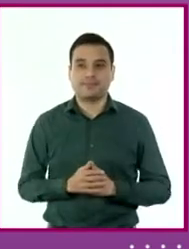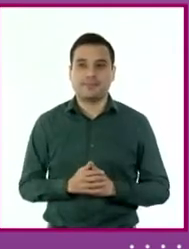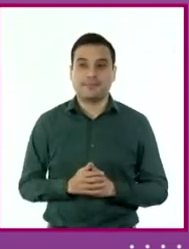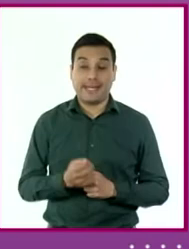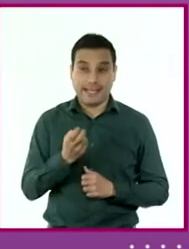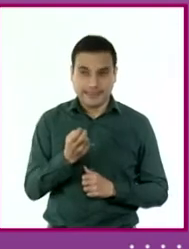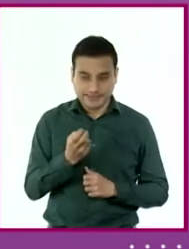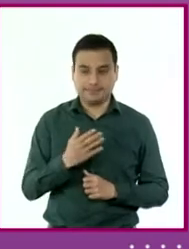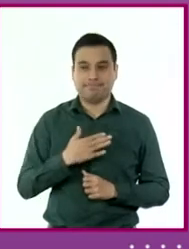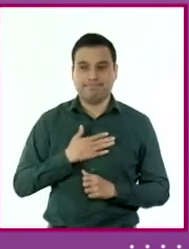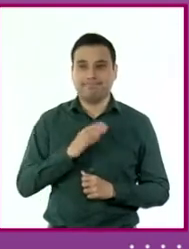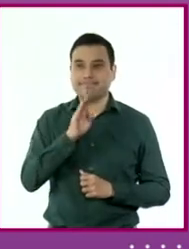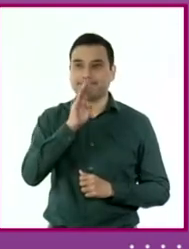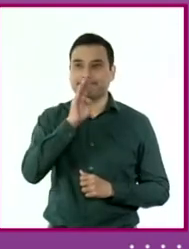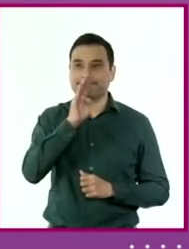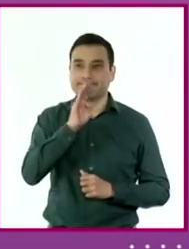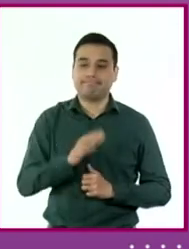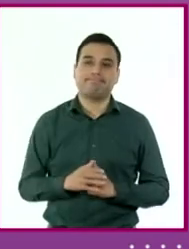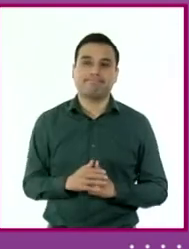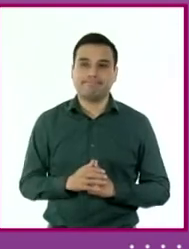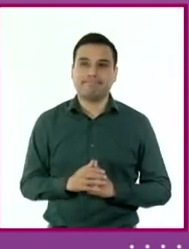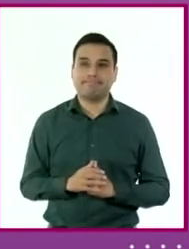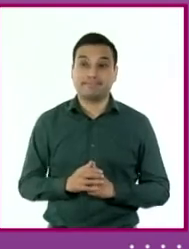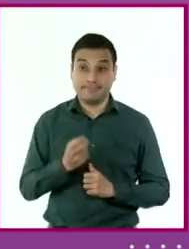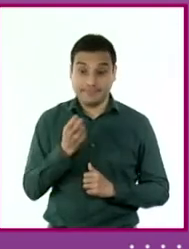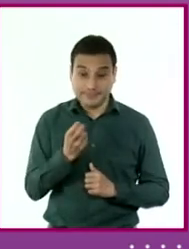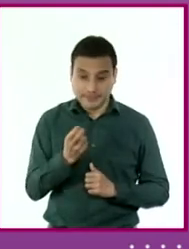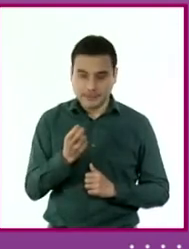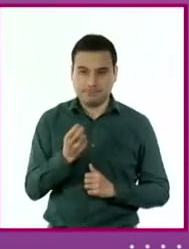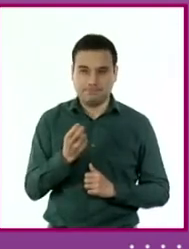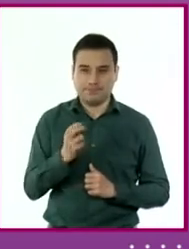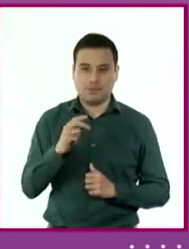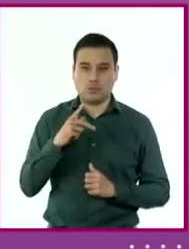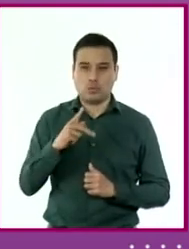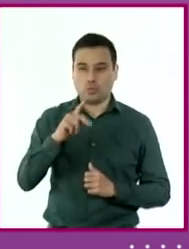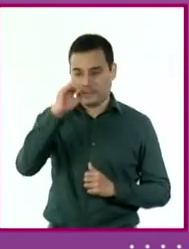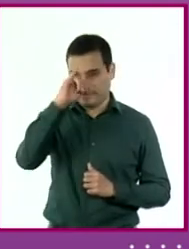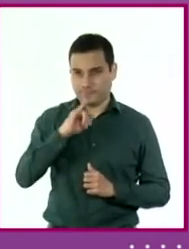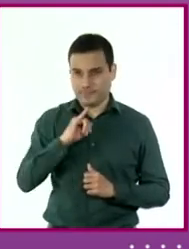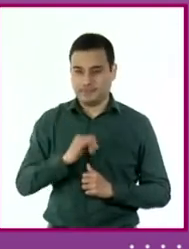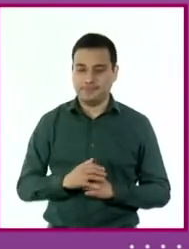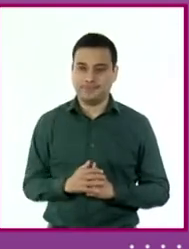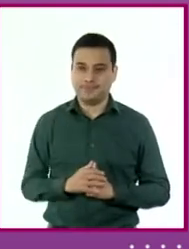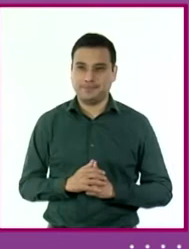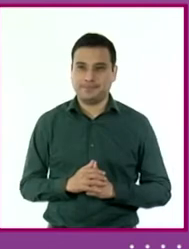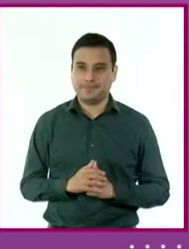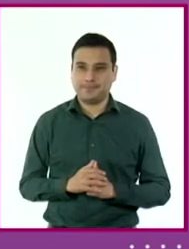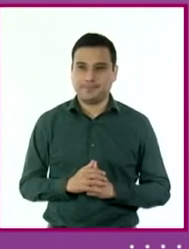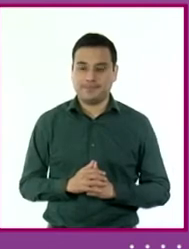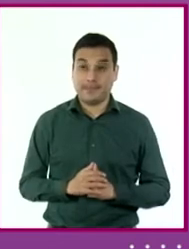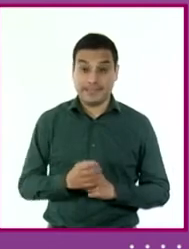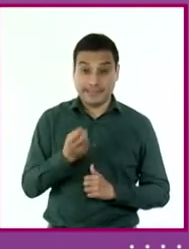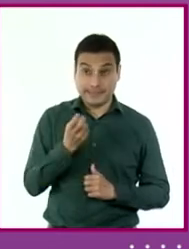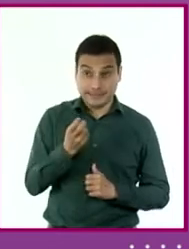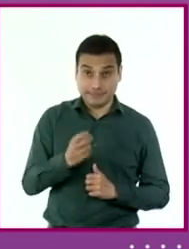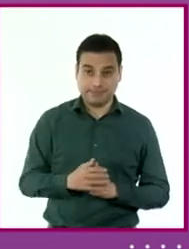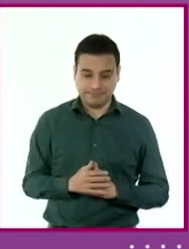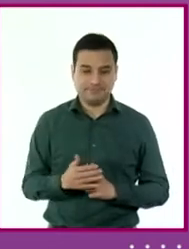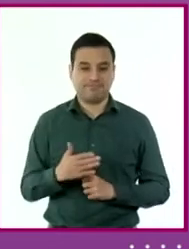my mother. And she is your boss. Oh, this is my